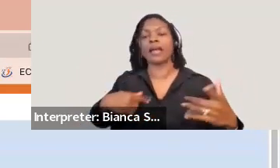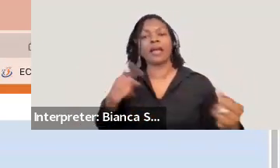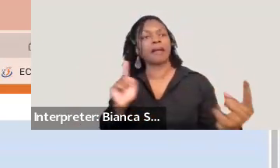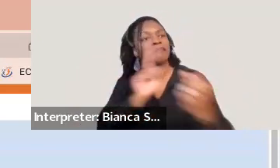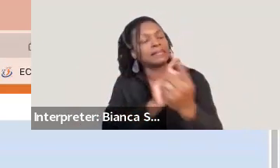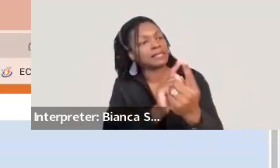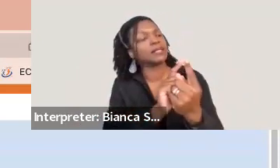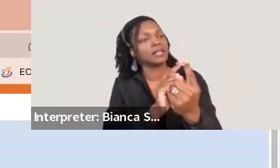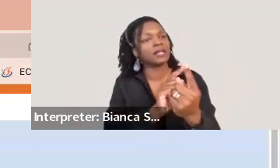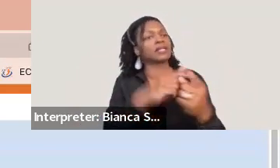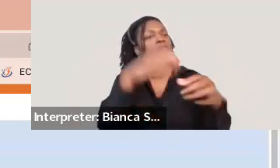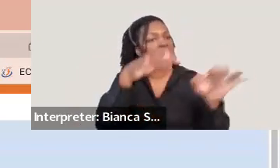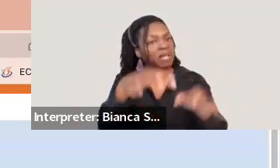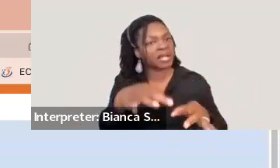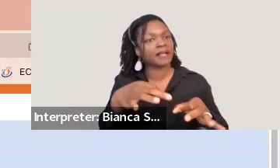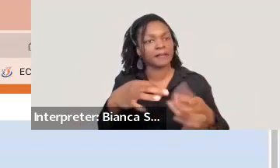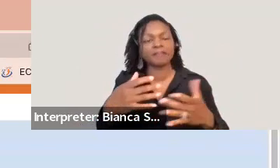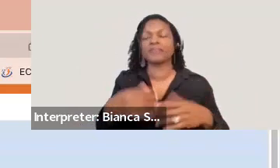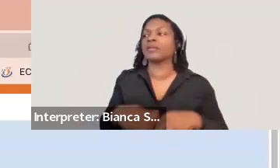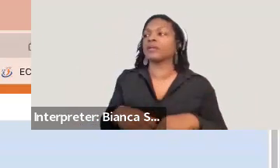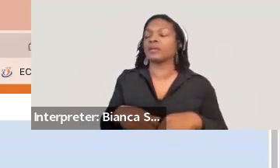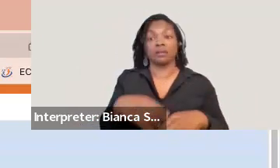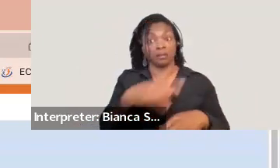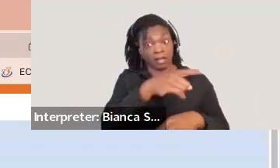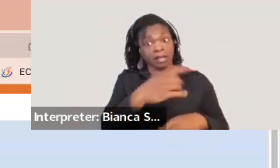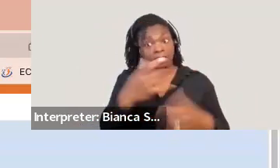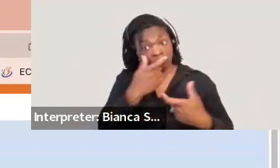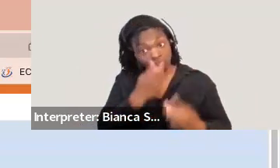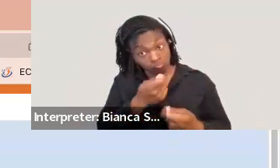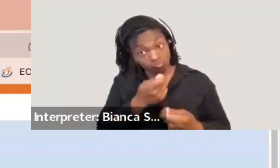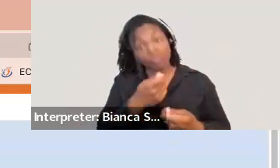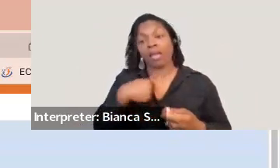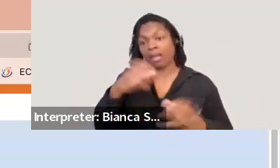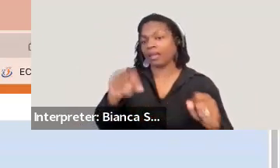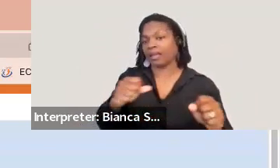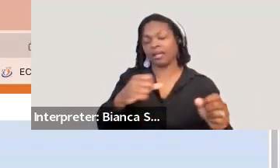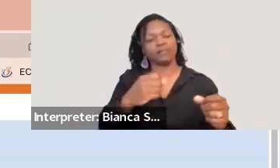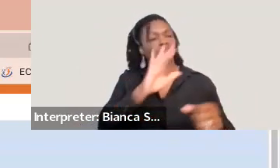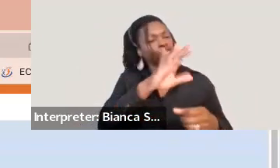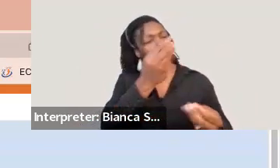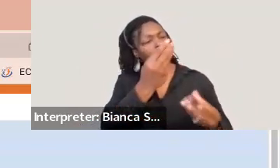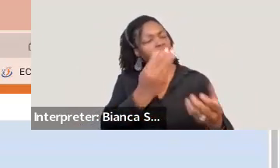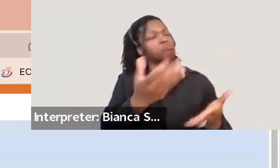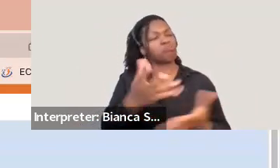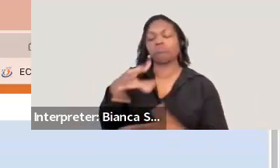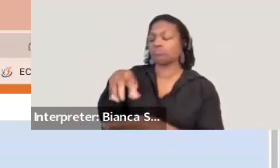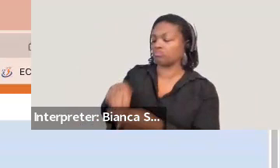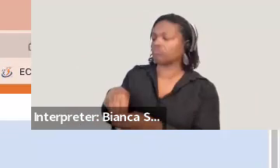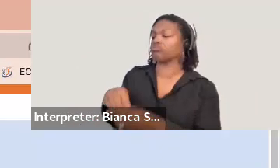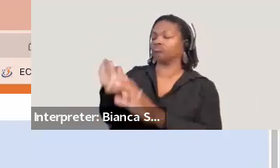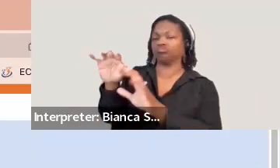this is what we do, I can take their information, I can give it to our team, and we can put it into our system.